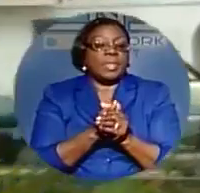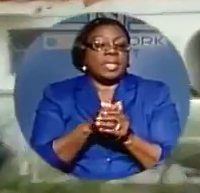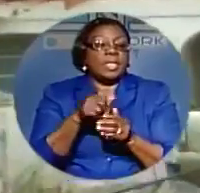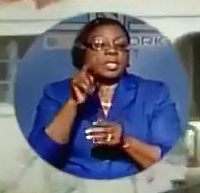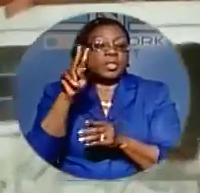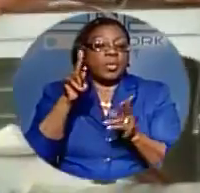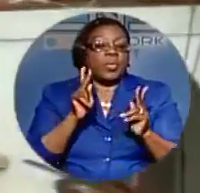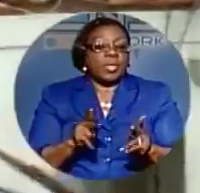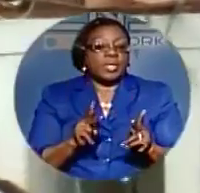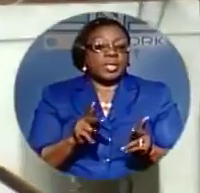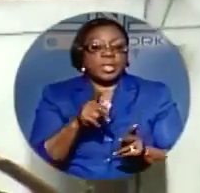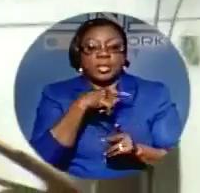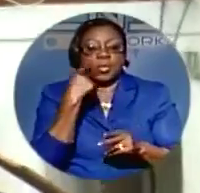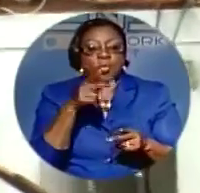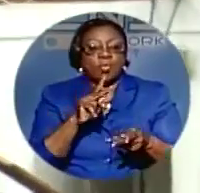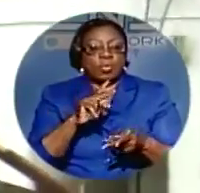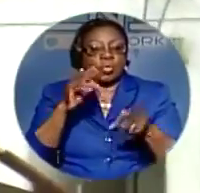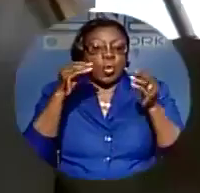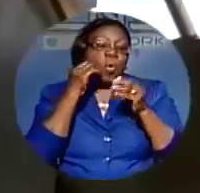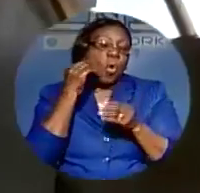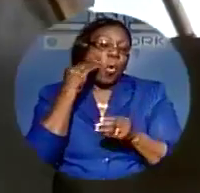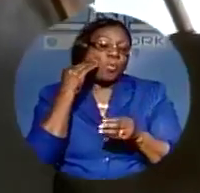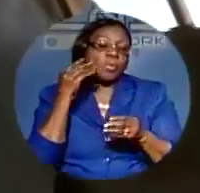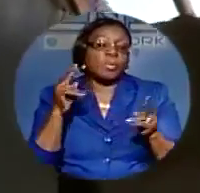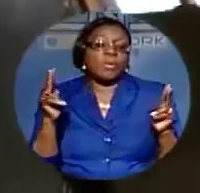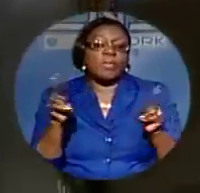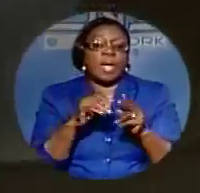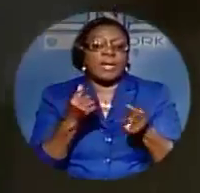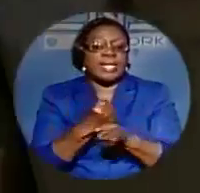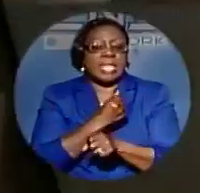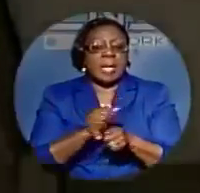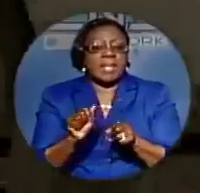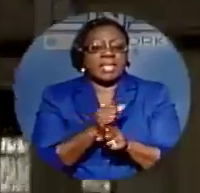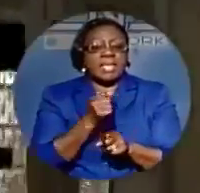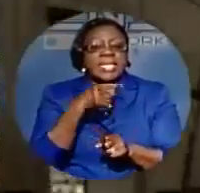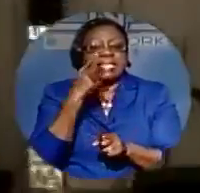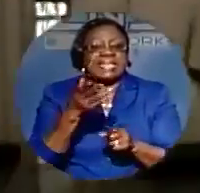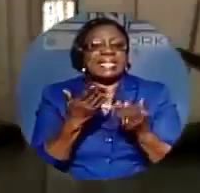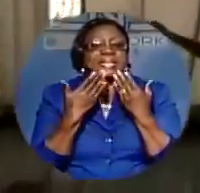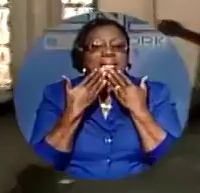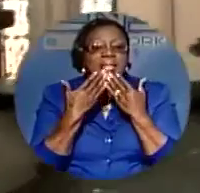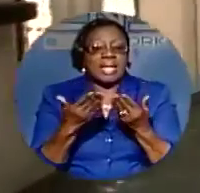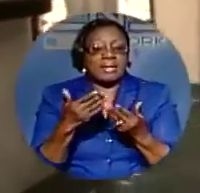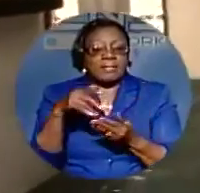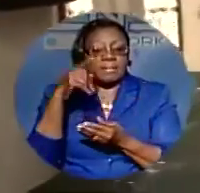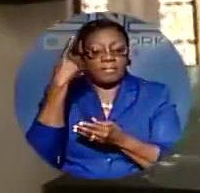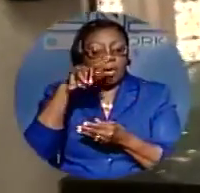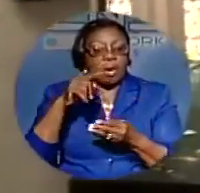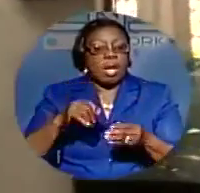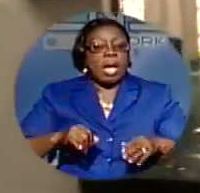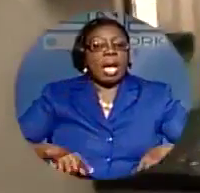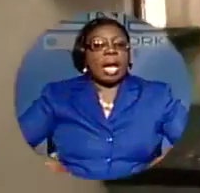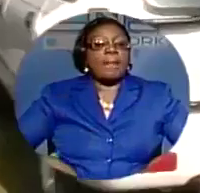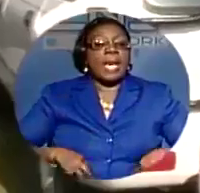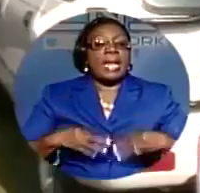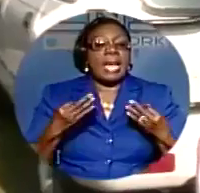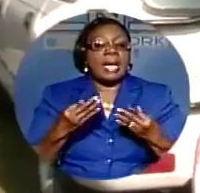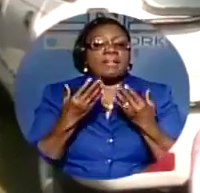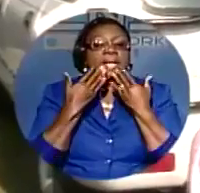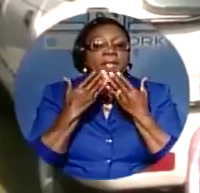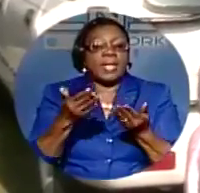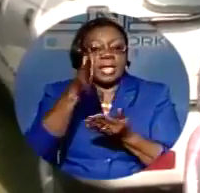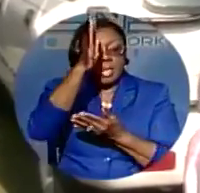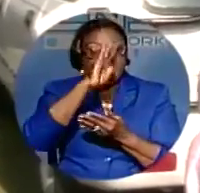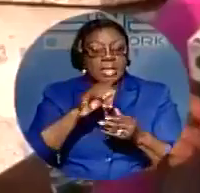two residents whose properties were severely damaged say they have much to be grateful for. I'm alive and I thank God.